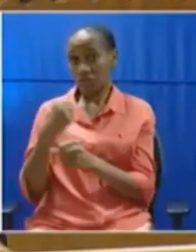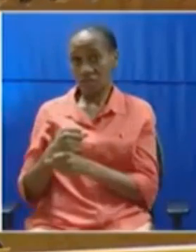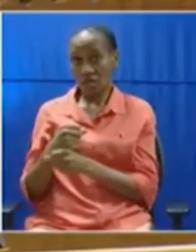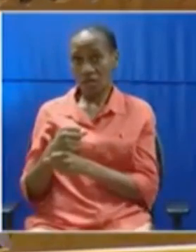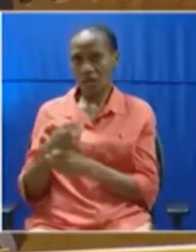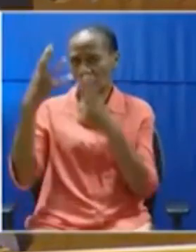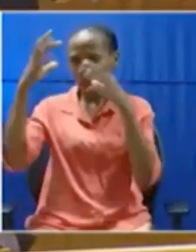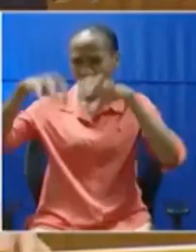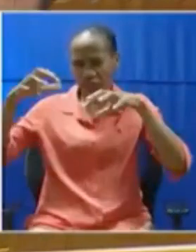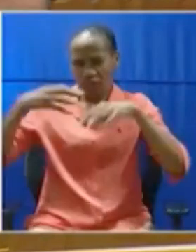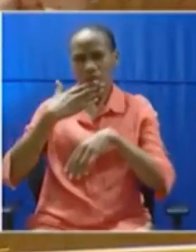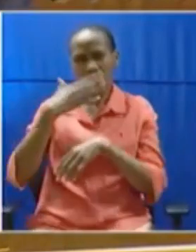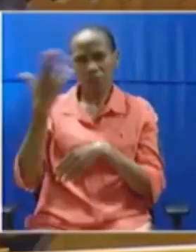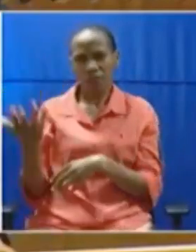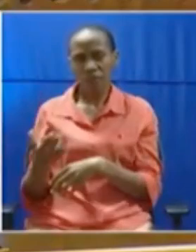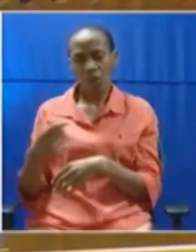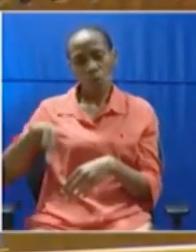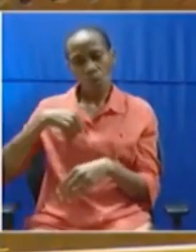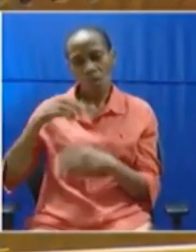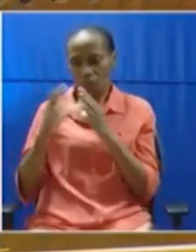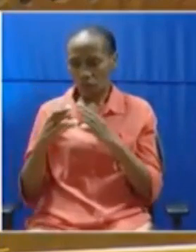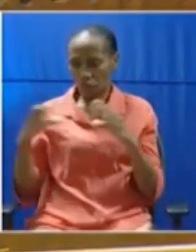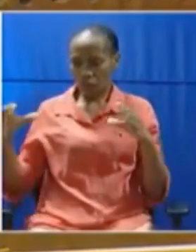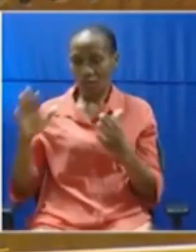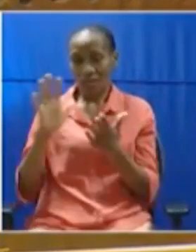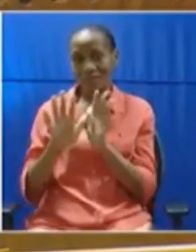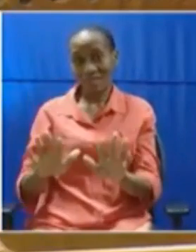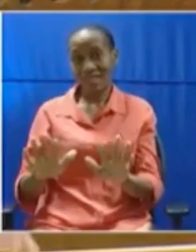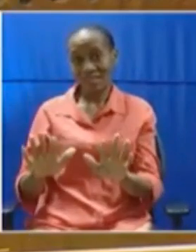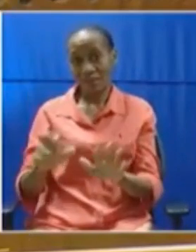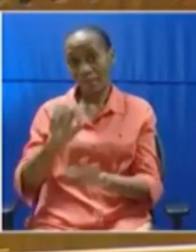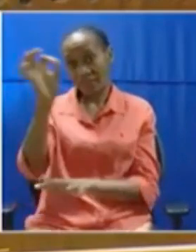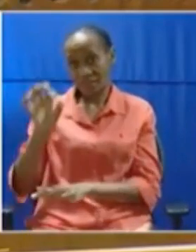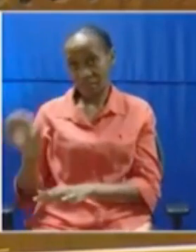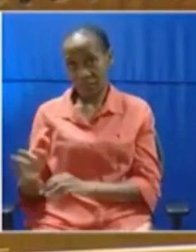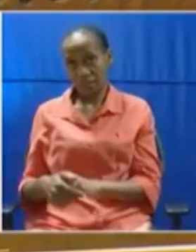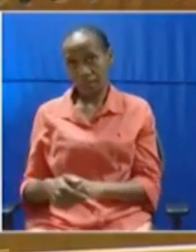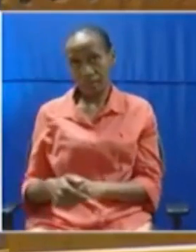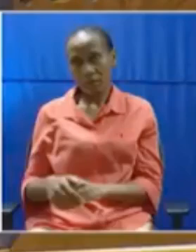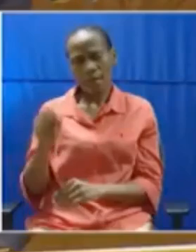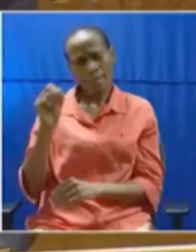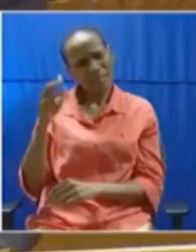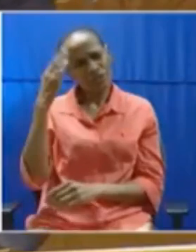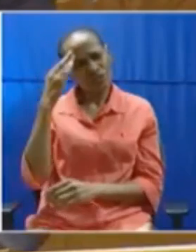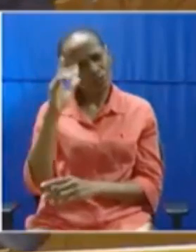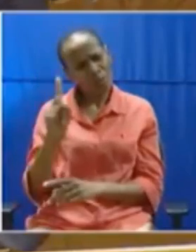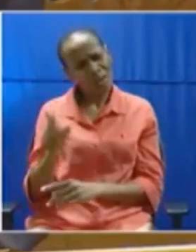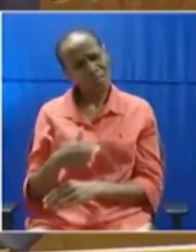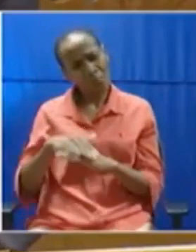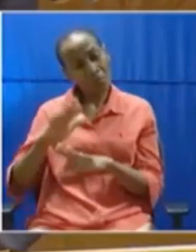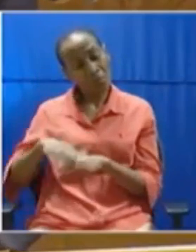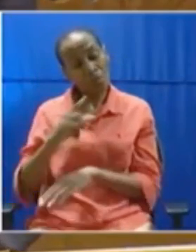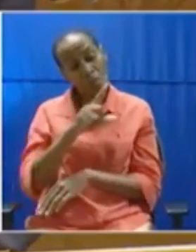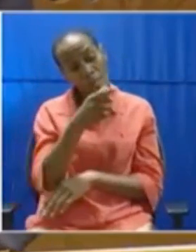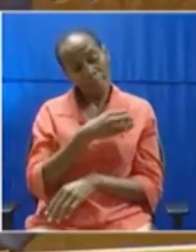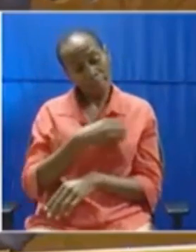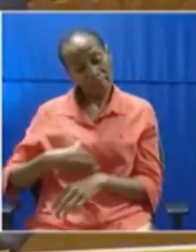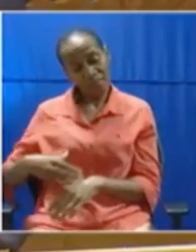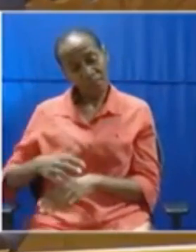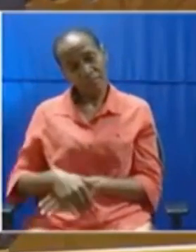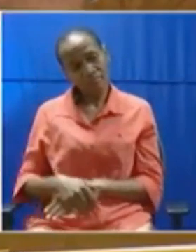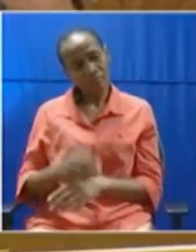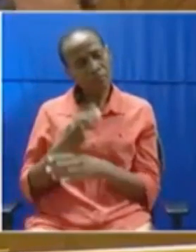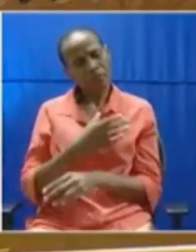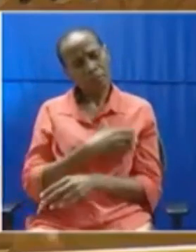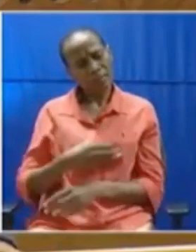with junk status, we still grew at 10%. But you know what else, Mr. President? Mr.